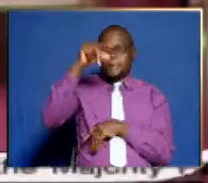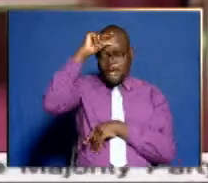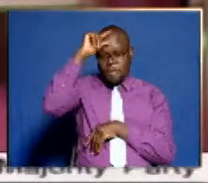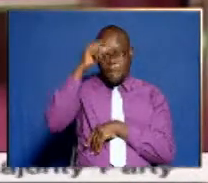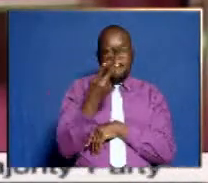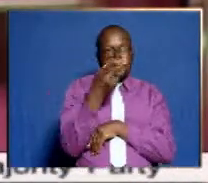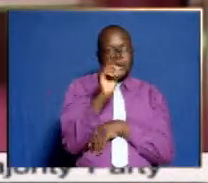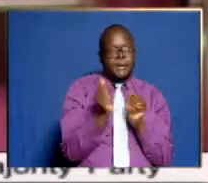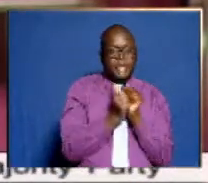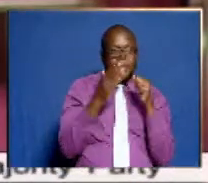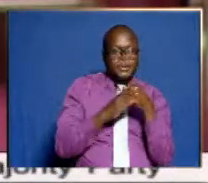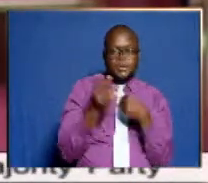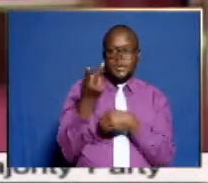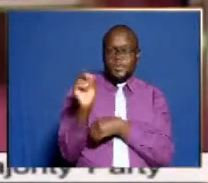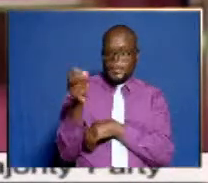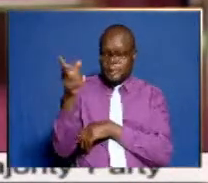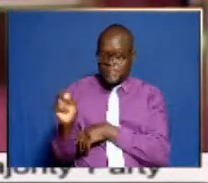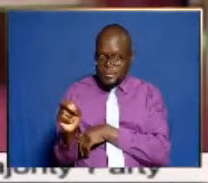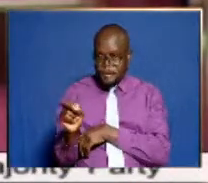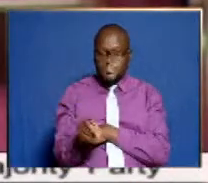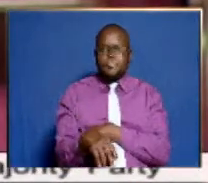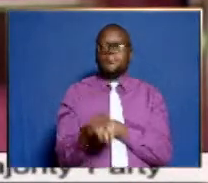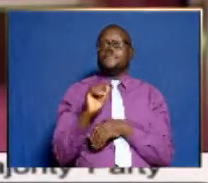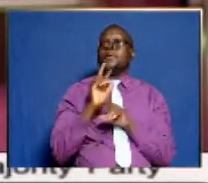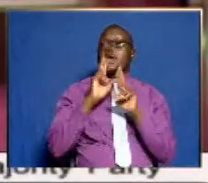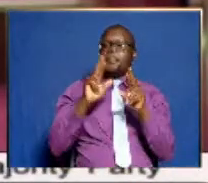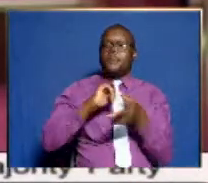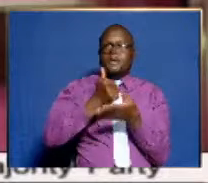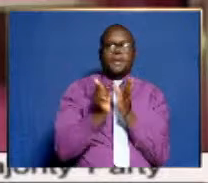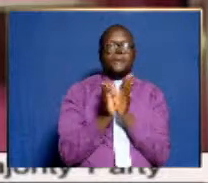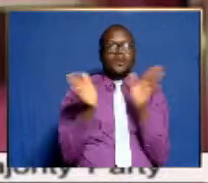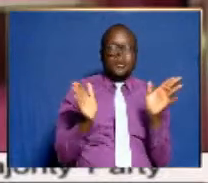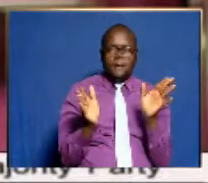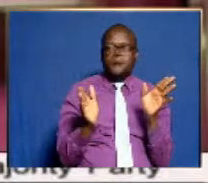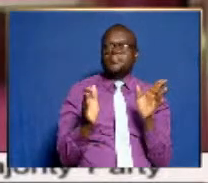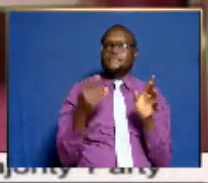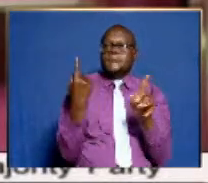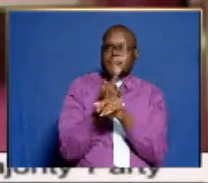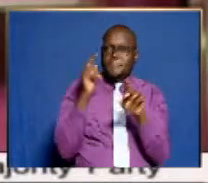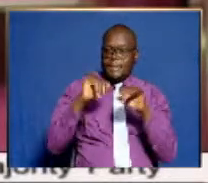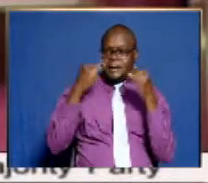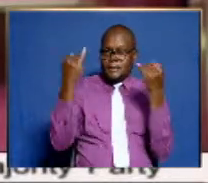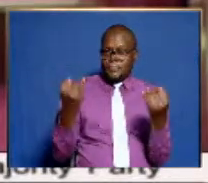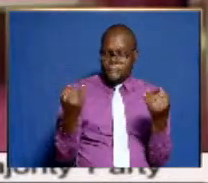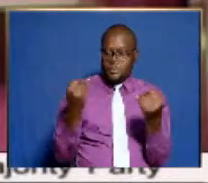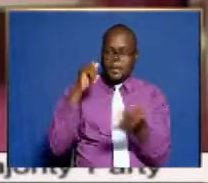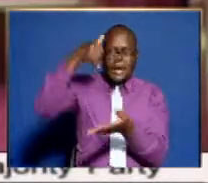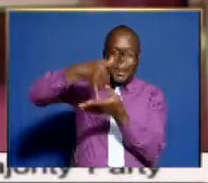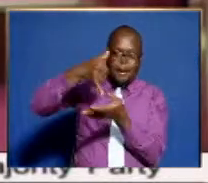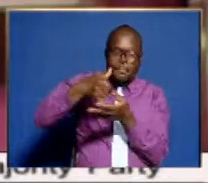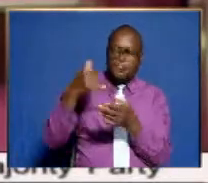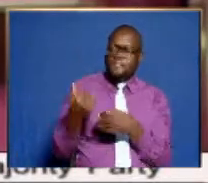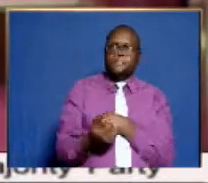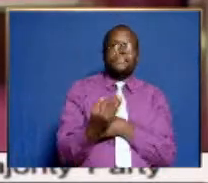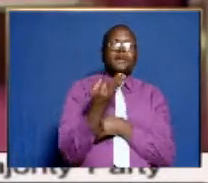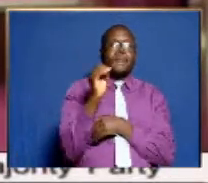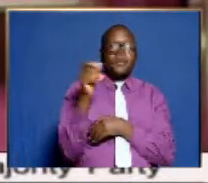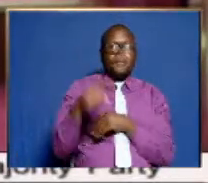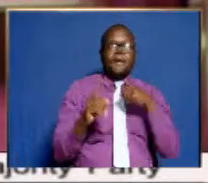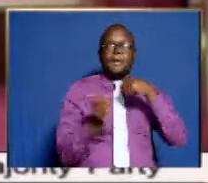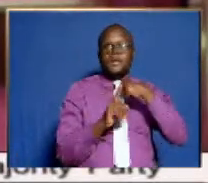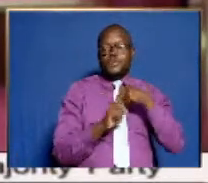2019-2020. Number 4, the reports of the Auditor General and financial statements in respect of the following institutions for the year ended 30th of